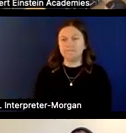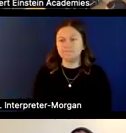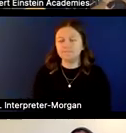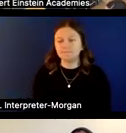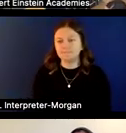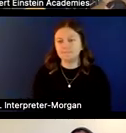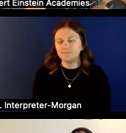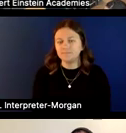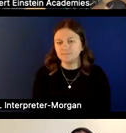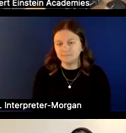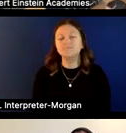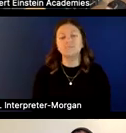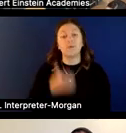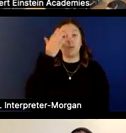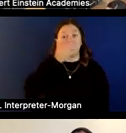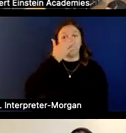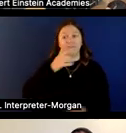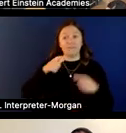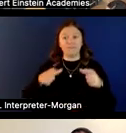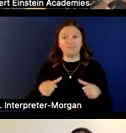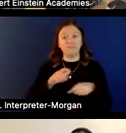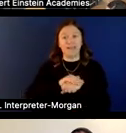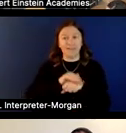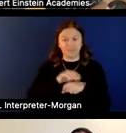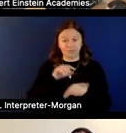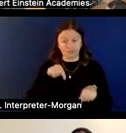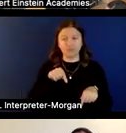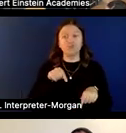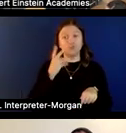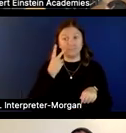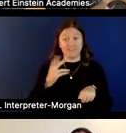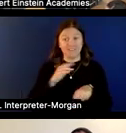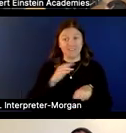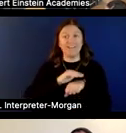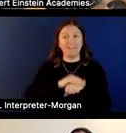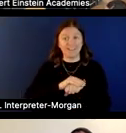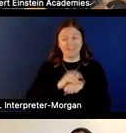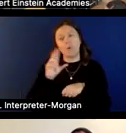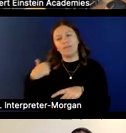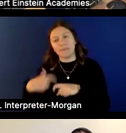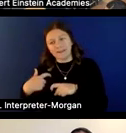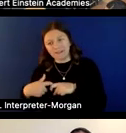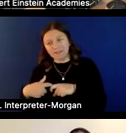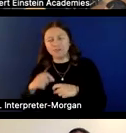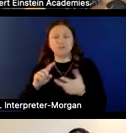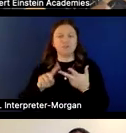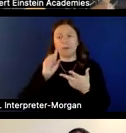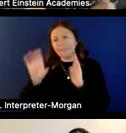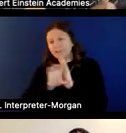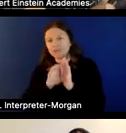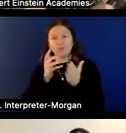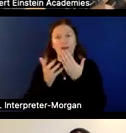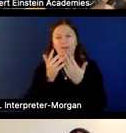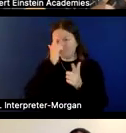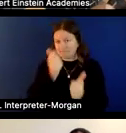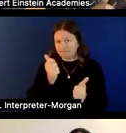So yeah, you put them in front of you. And you should see the English side or the Spanish side or the picture, whatever you did. And